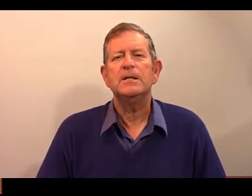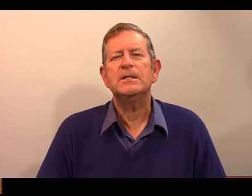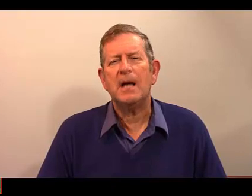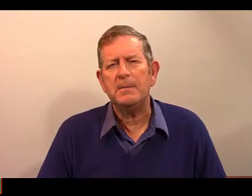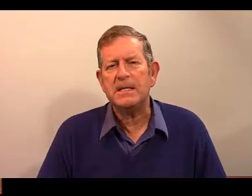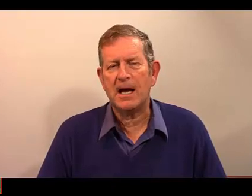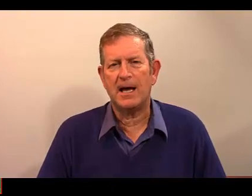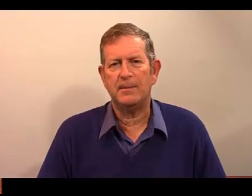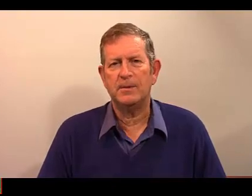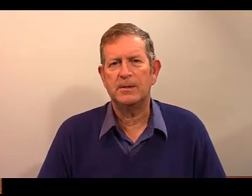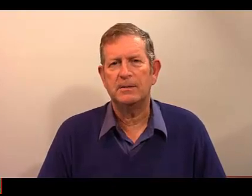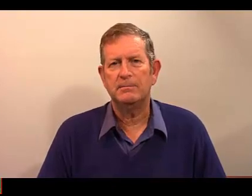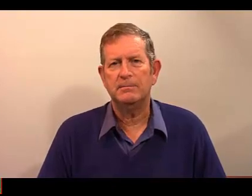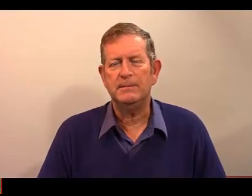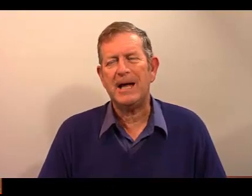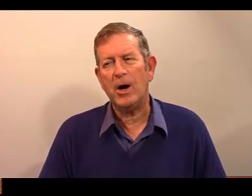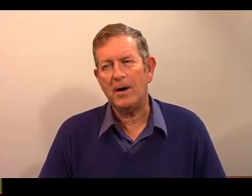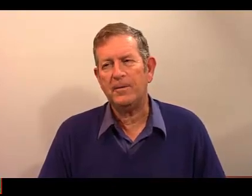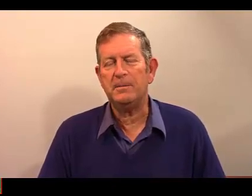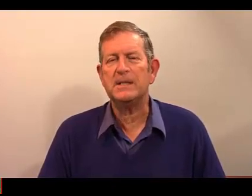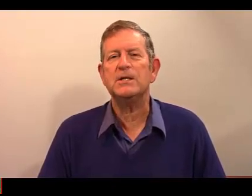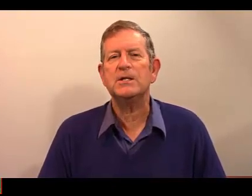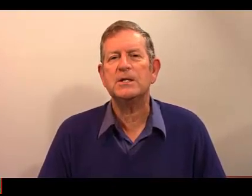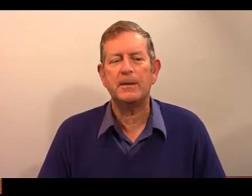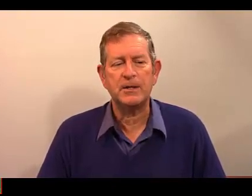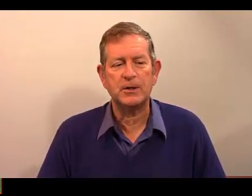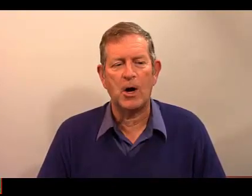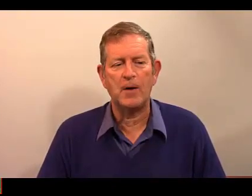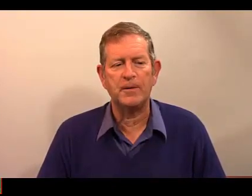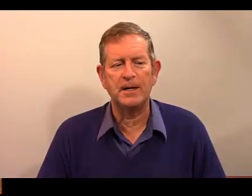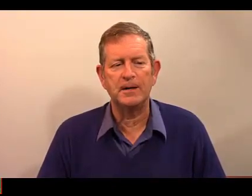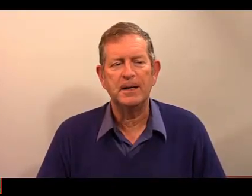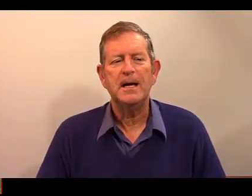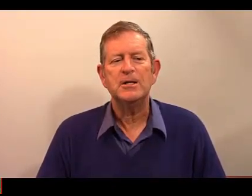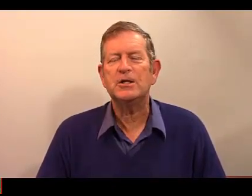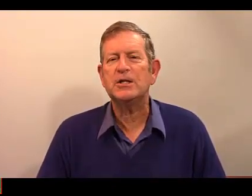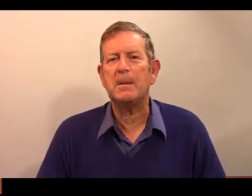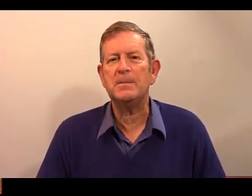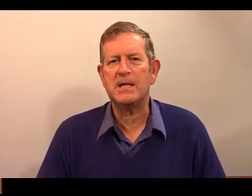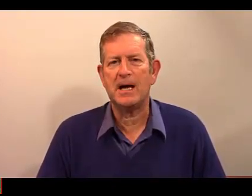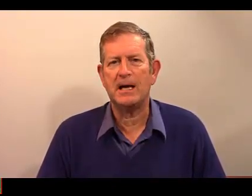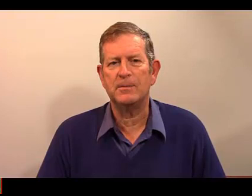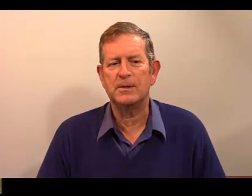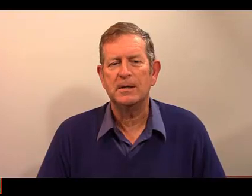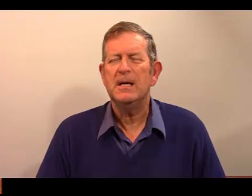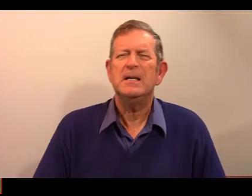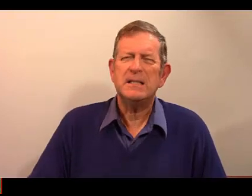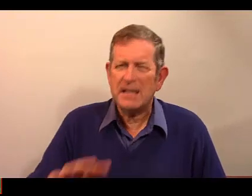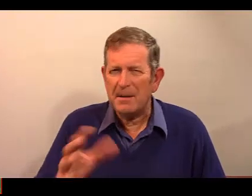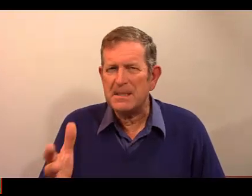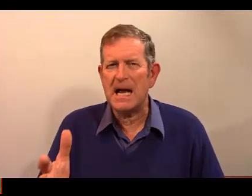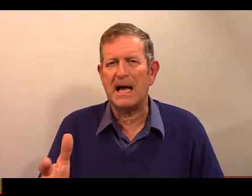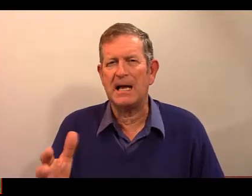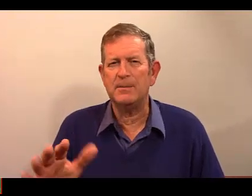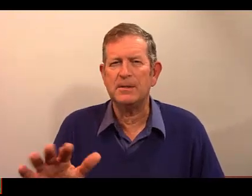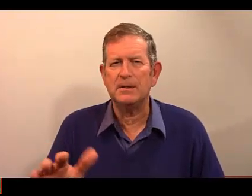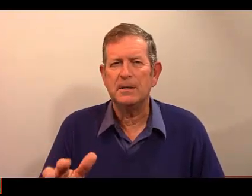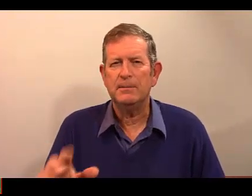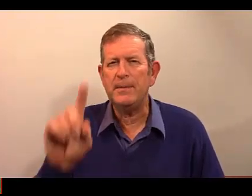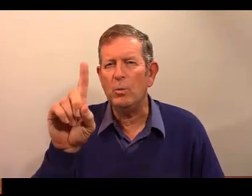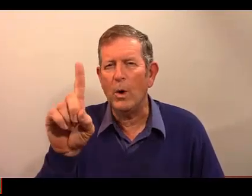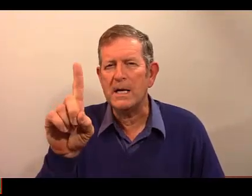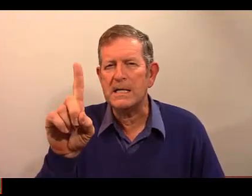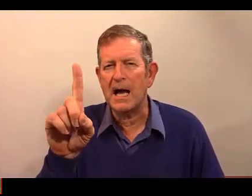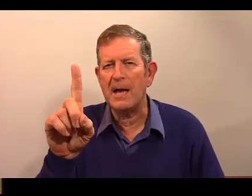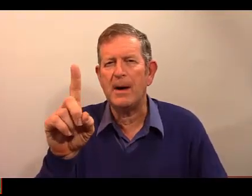is sometimes. Not often, but this is often here. Sometimes.